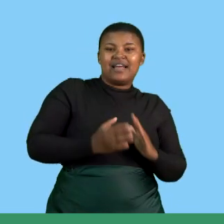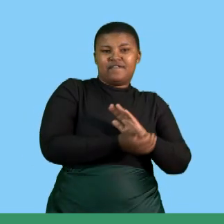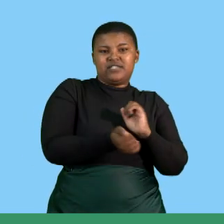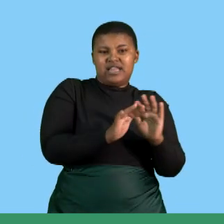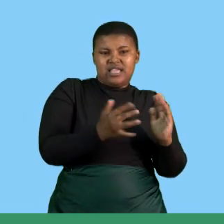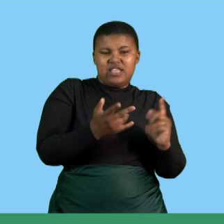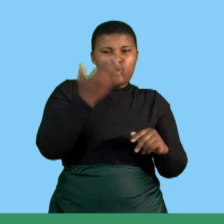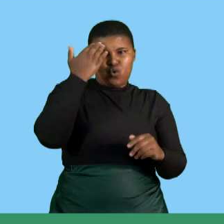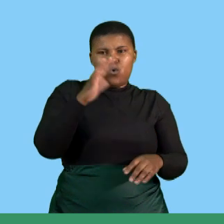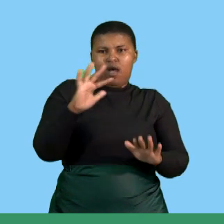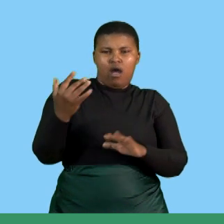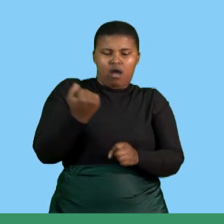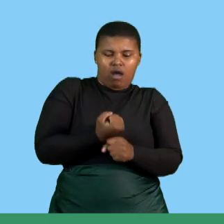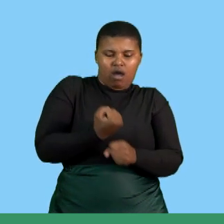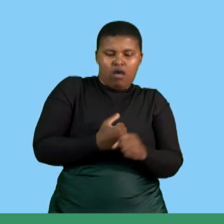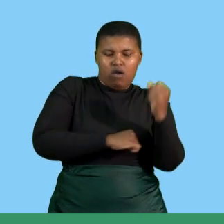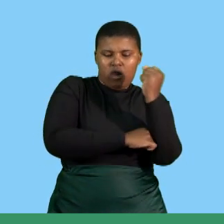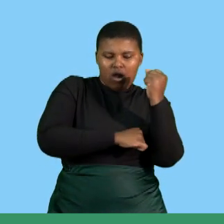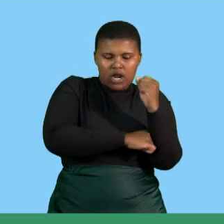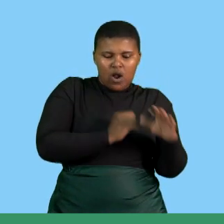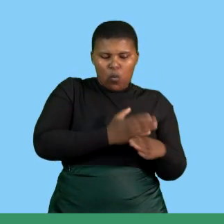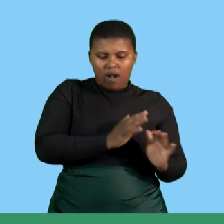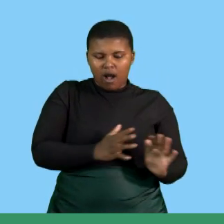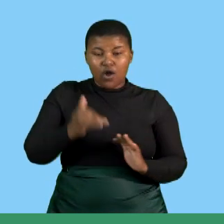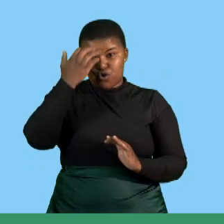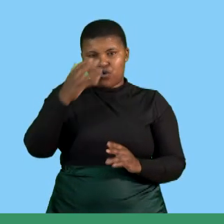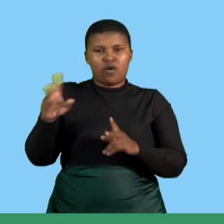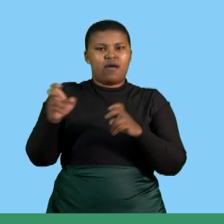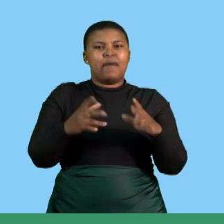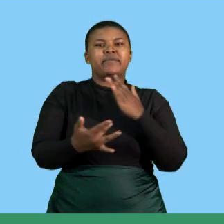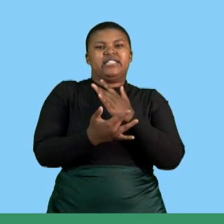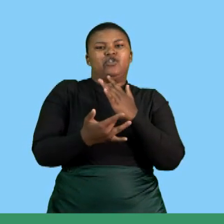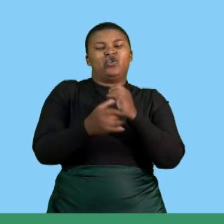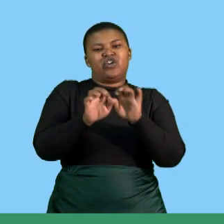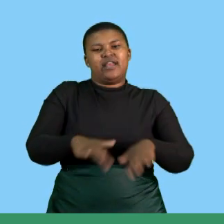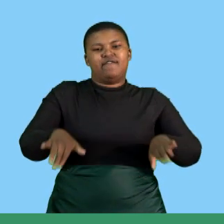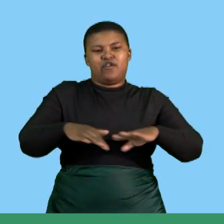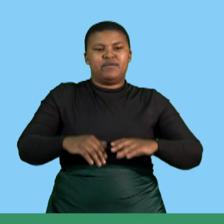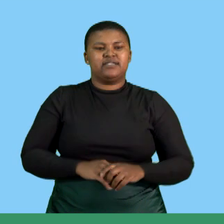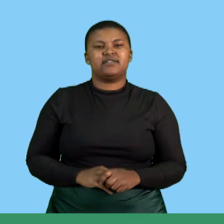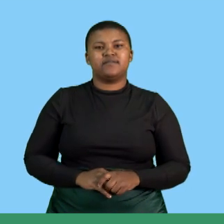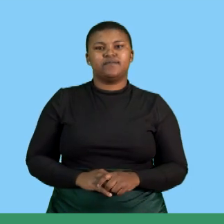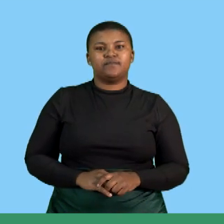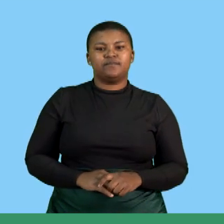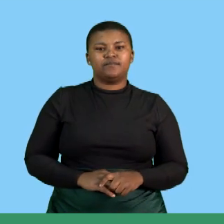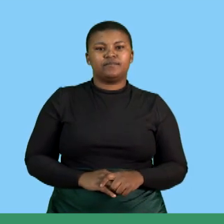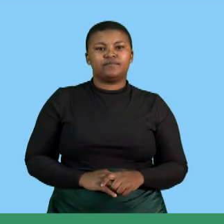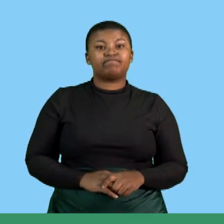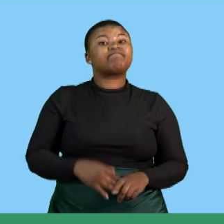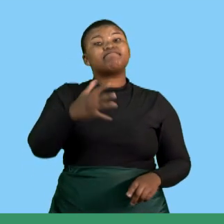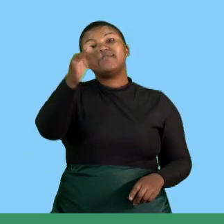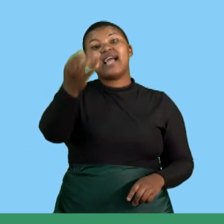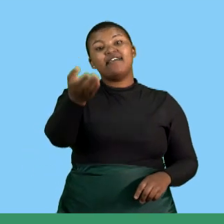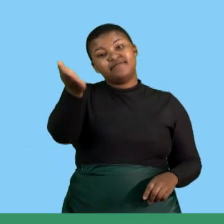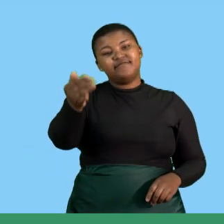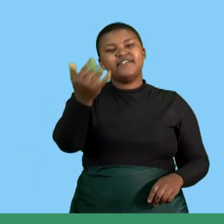how to operate the new machinery. And, of course, we will then classify this as technological environment.